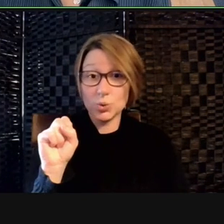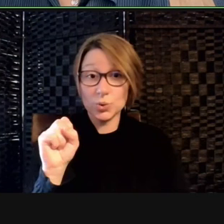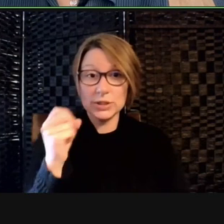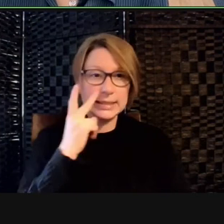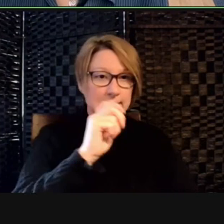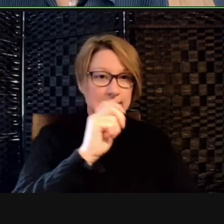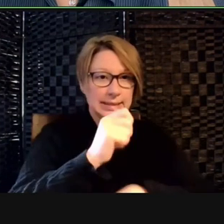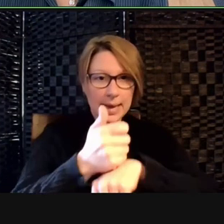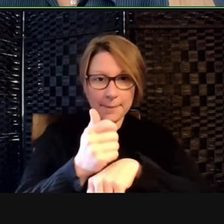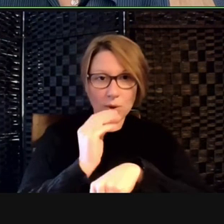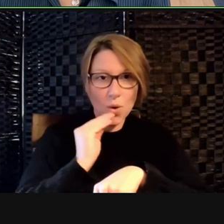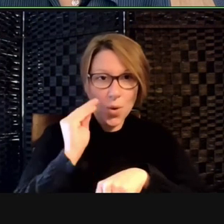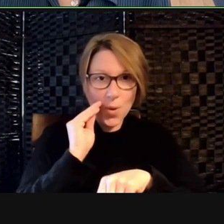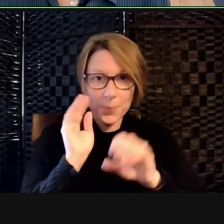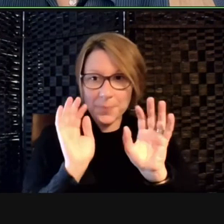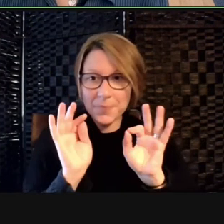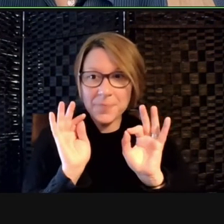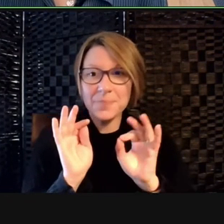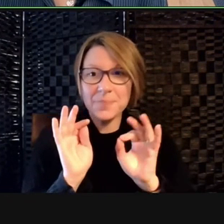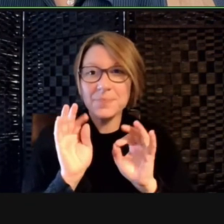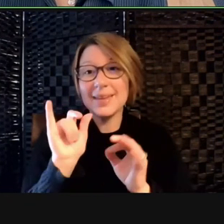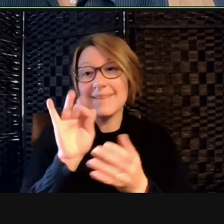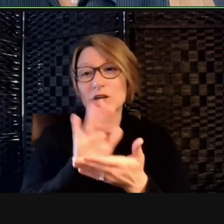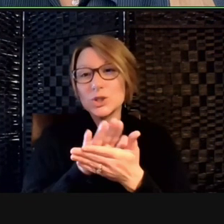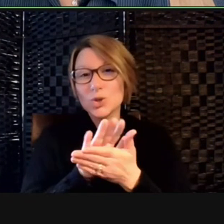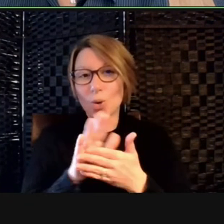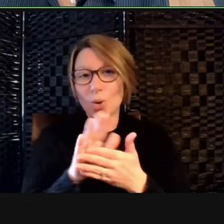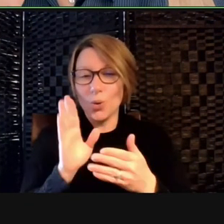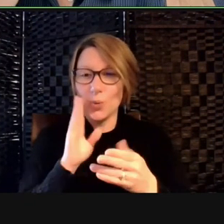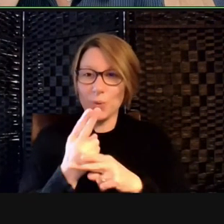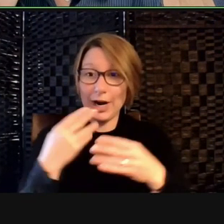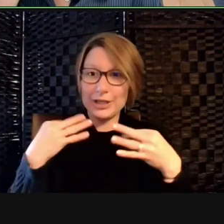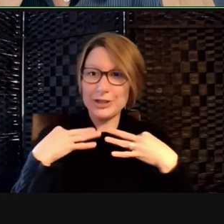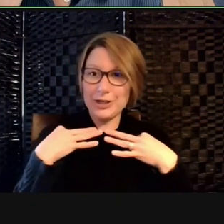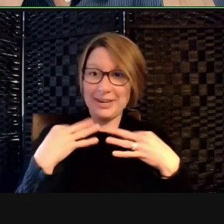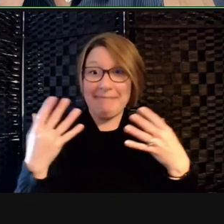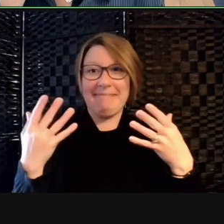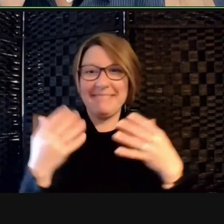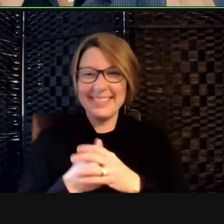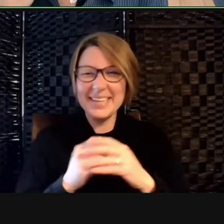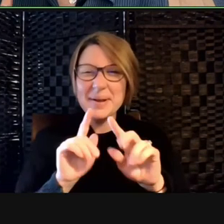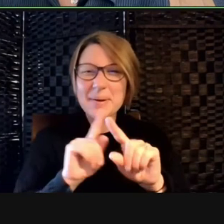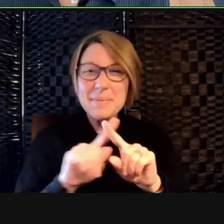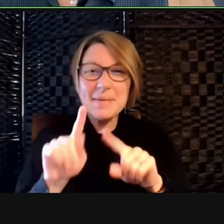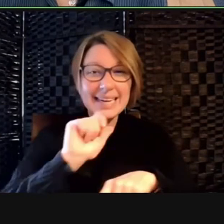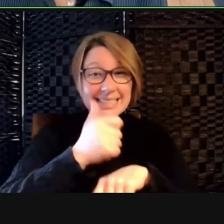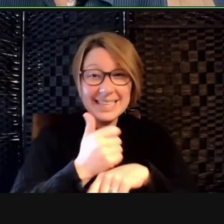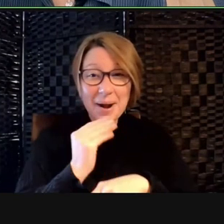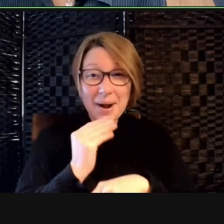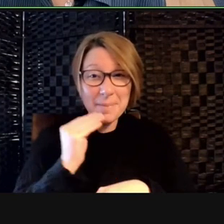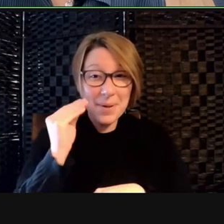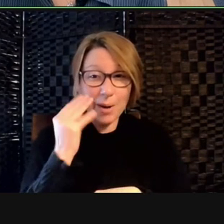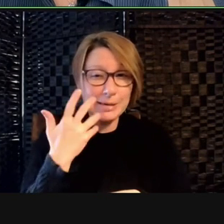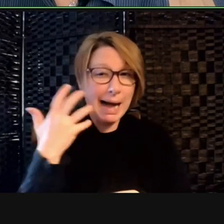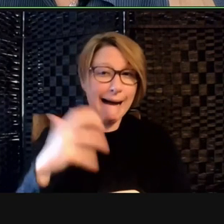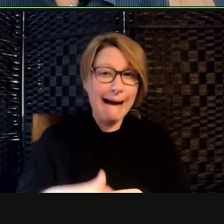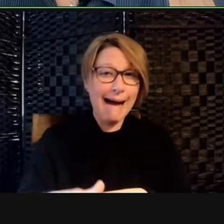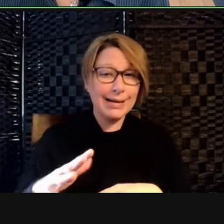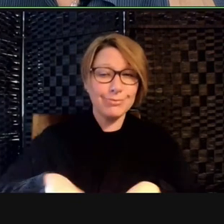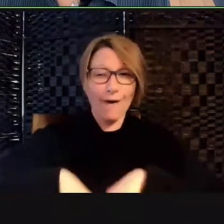up at home. So obviously, if he was at school, he'd be wearing a shirt, but he's set up at home, so he doesn't have to wear a shirt. It was hot that